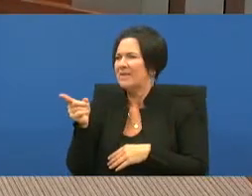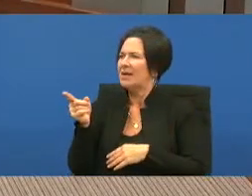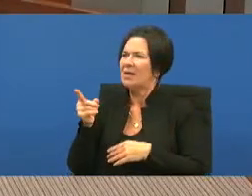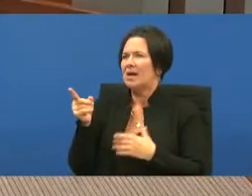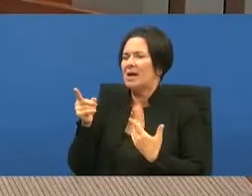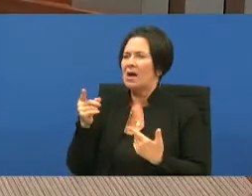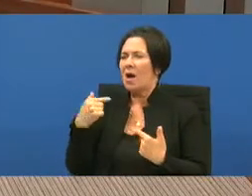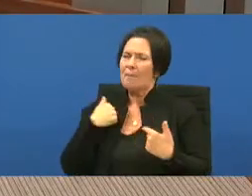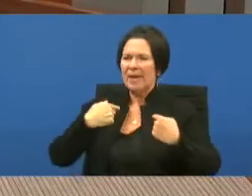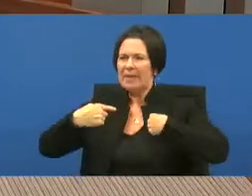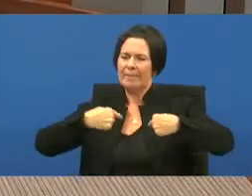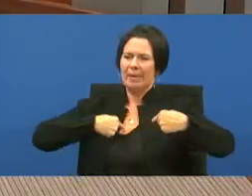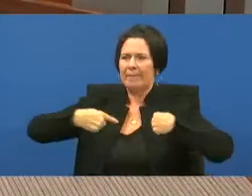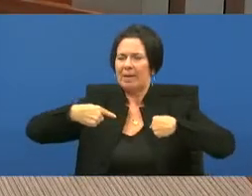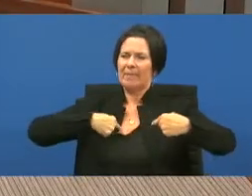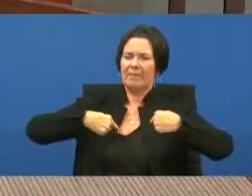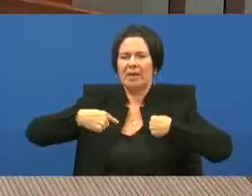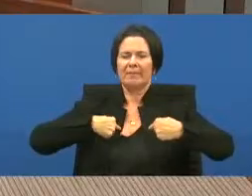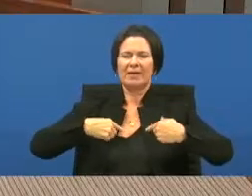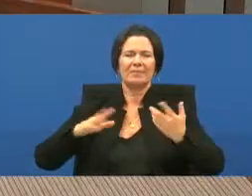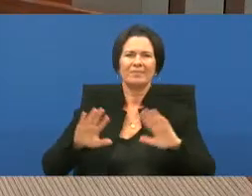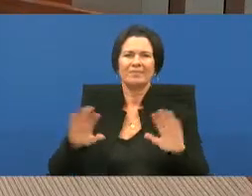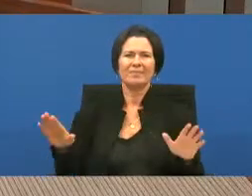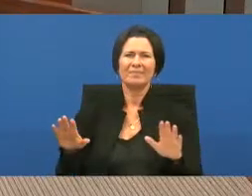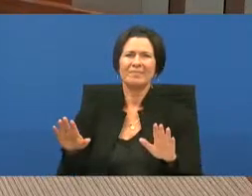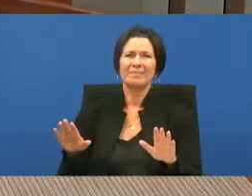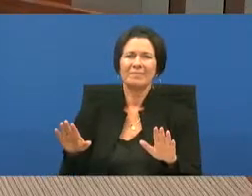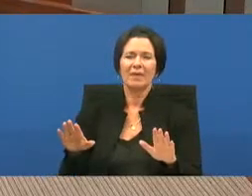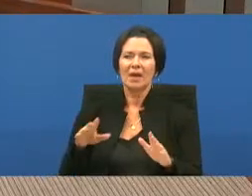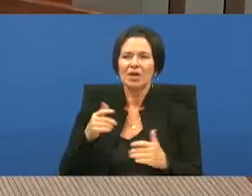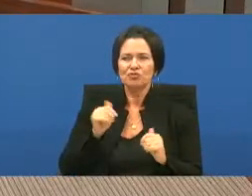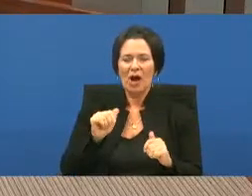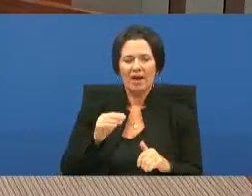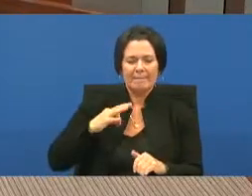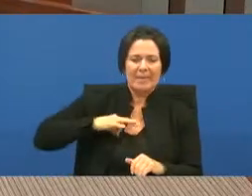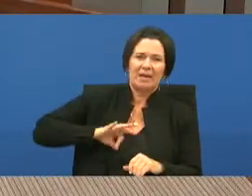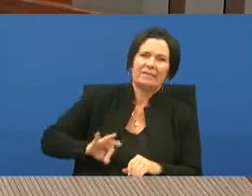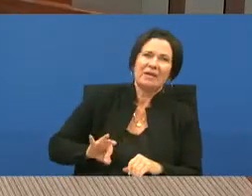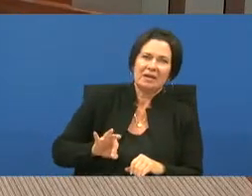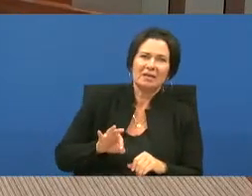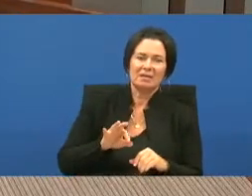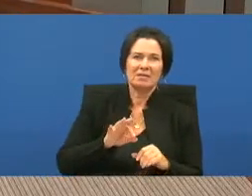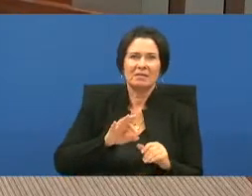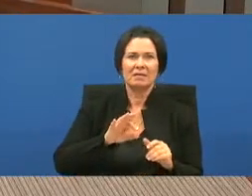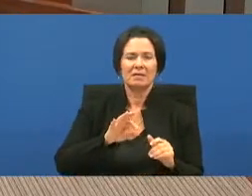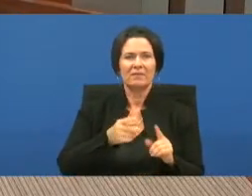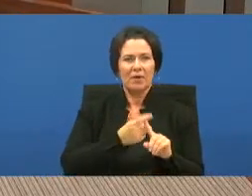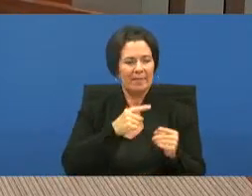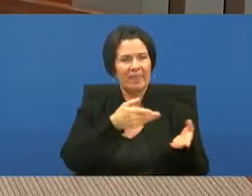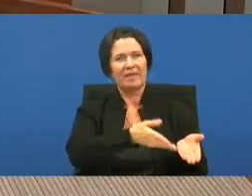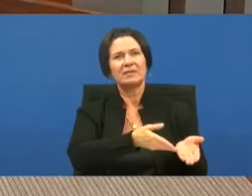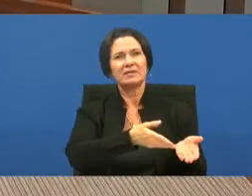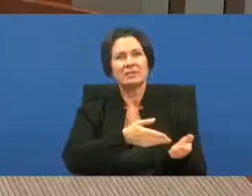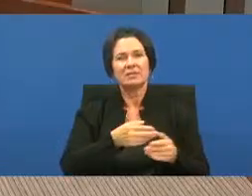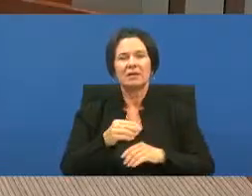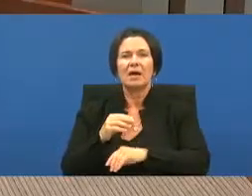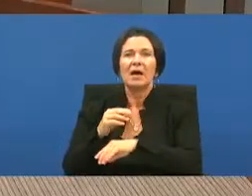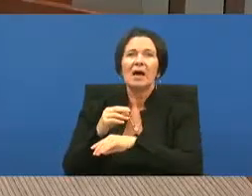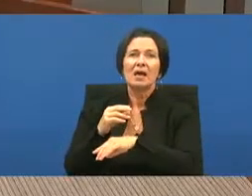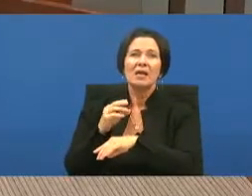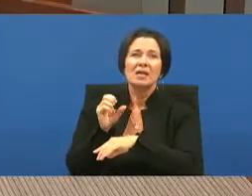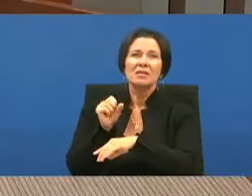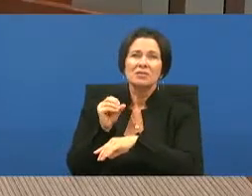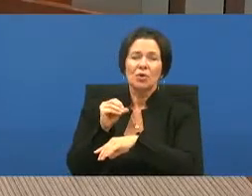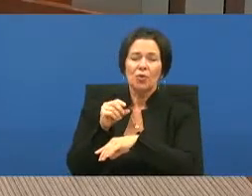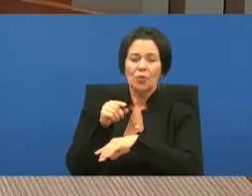everyone, I think we can really have some benefit by doing that. Now, in saying that, what we're talking about here is utilizing